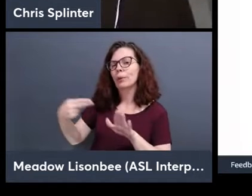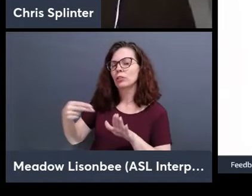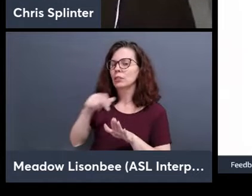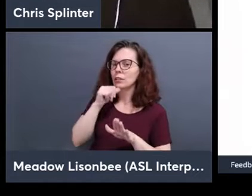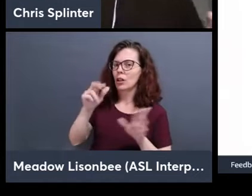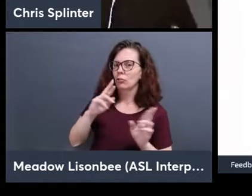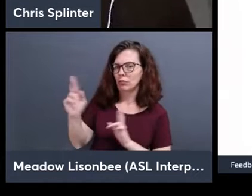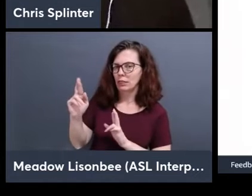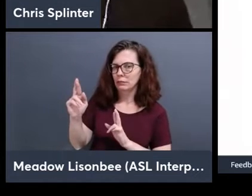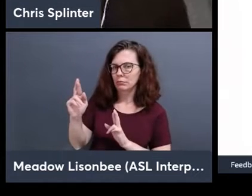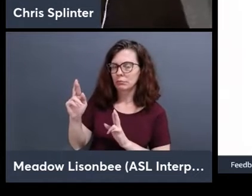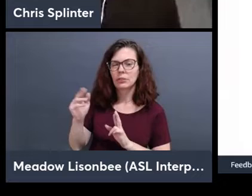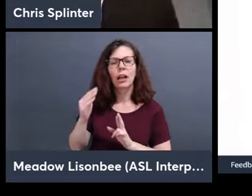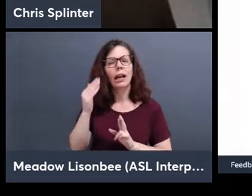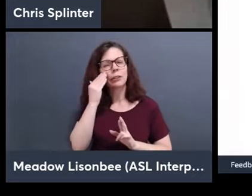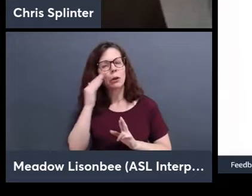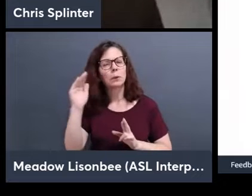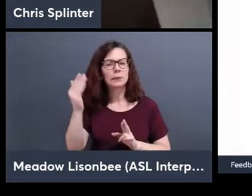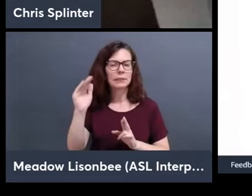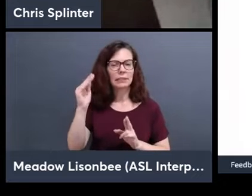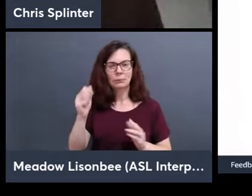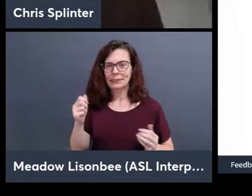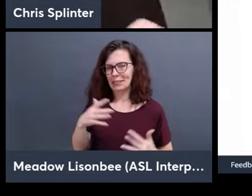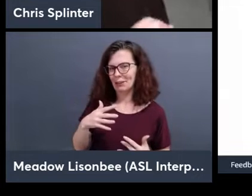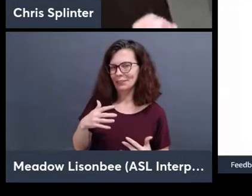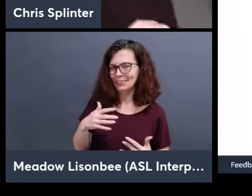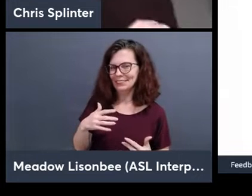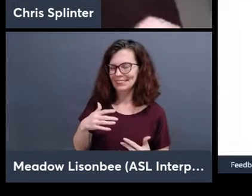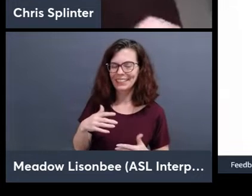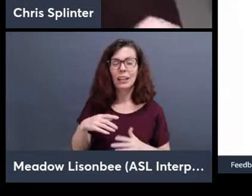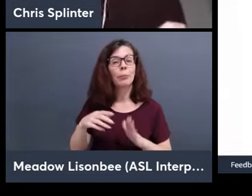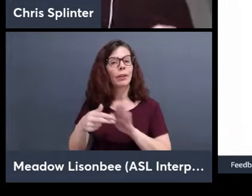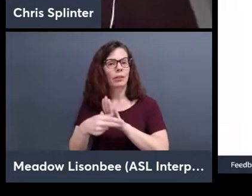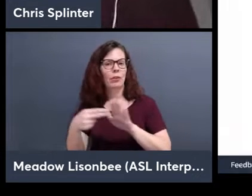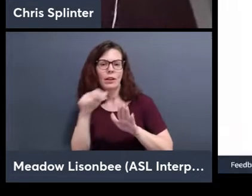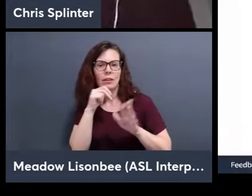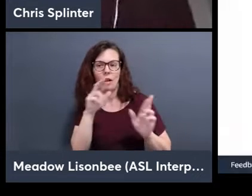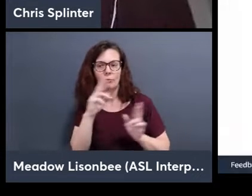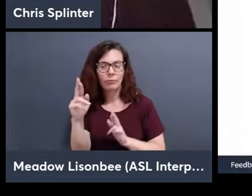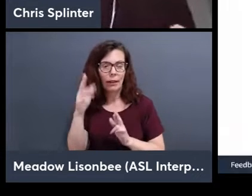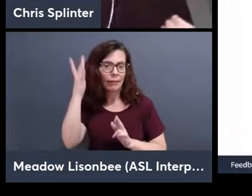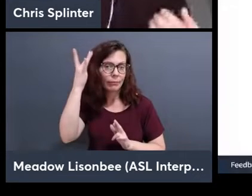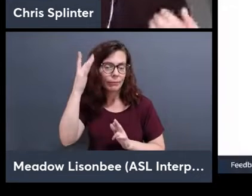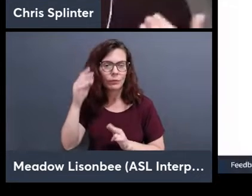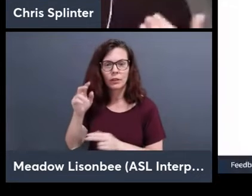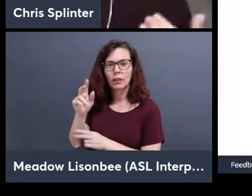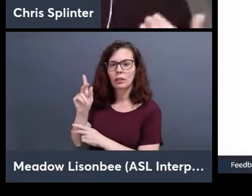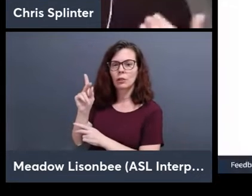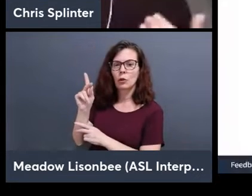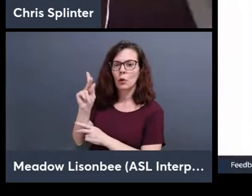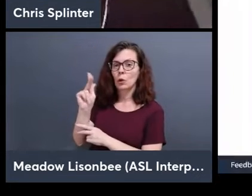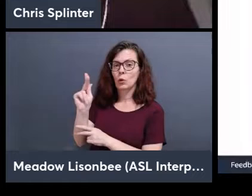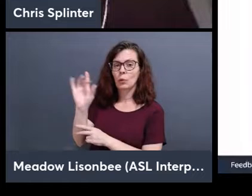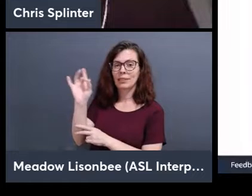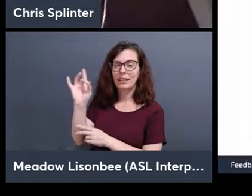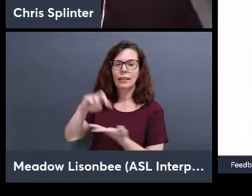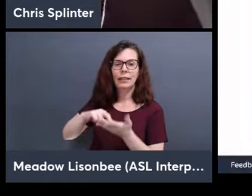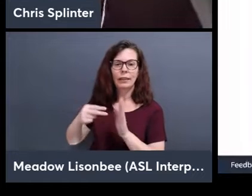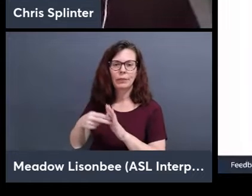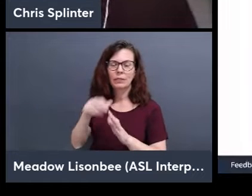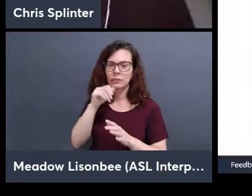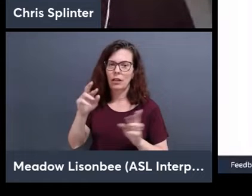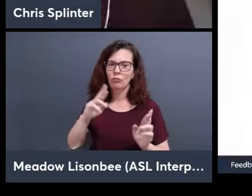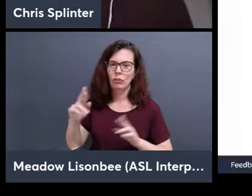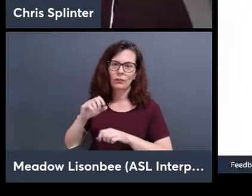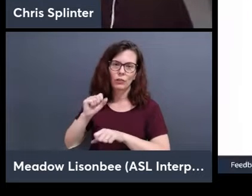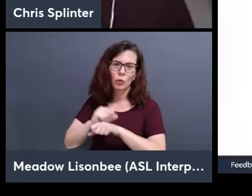know that looks a little bit scary, but they're marked as not ready because in Kubernetes, that means that they're not ready for workloads to be